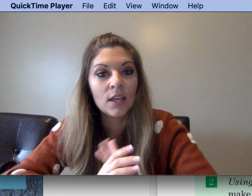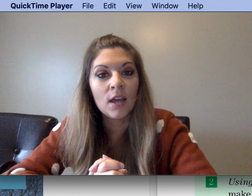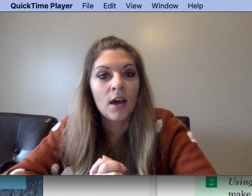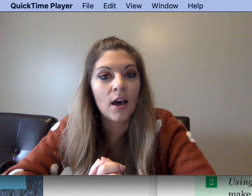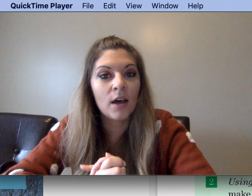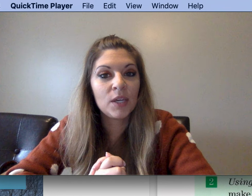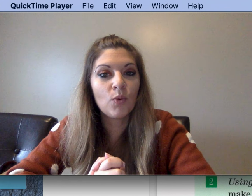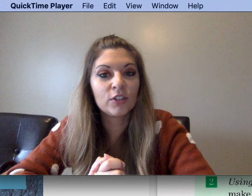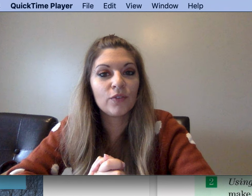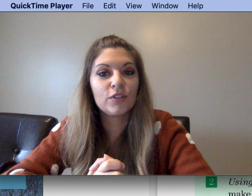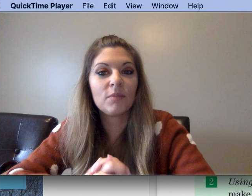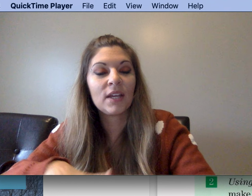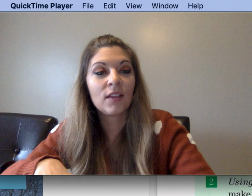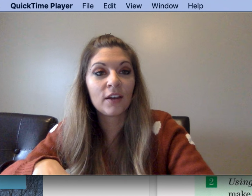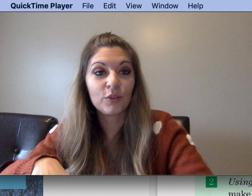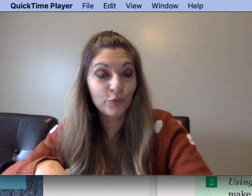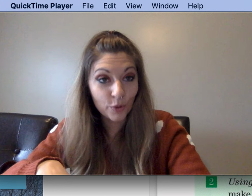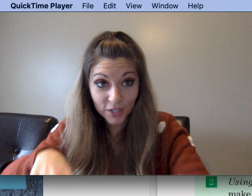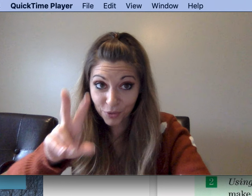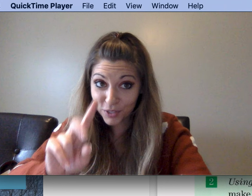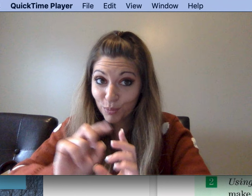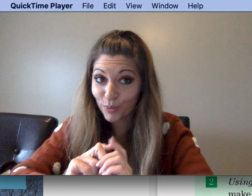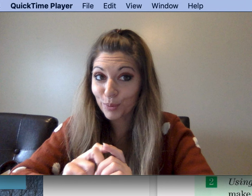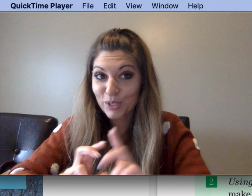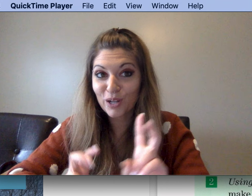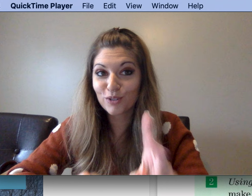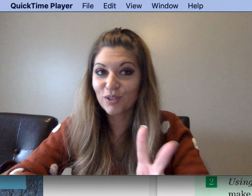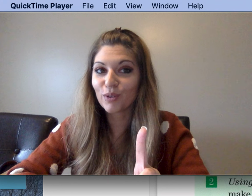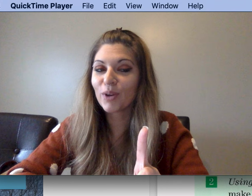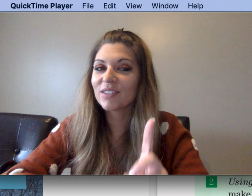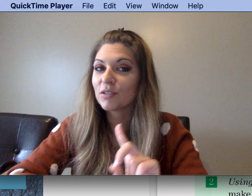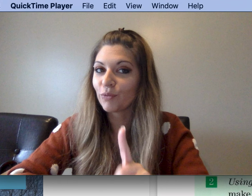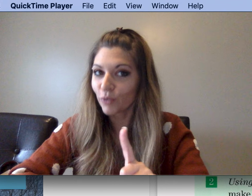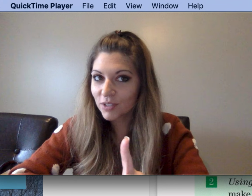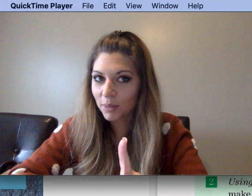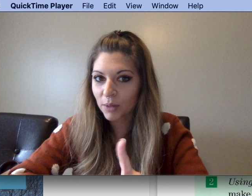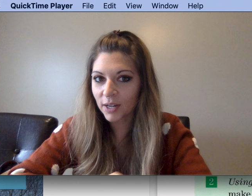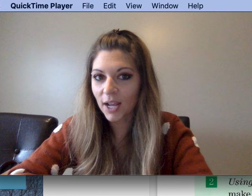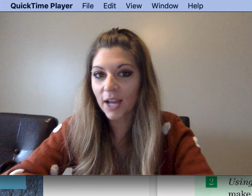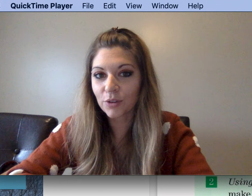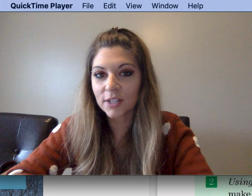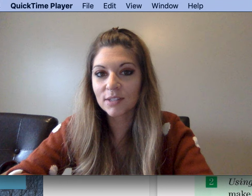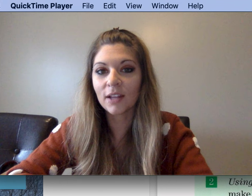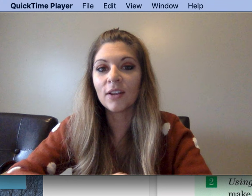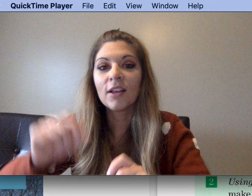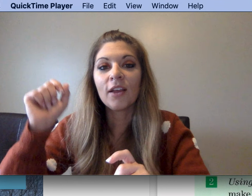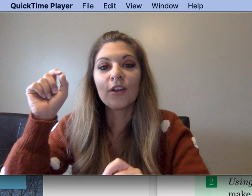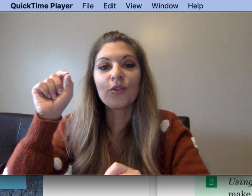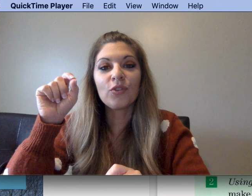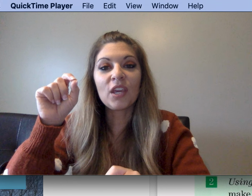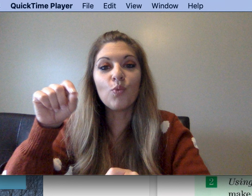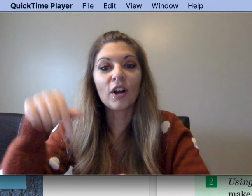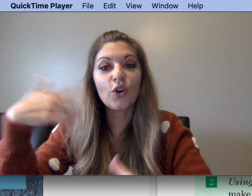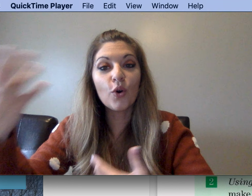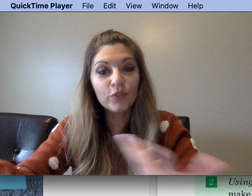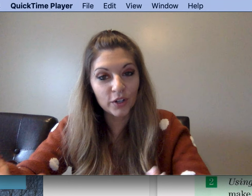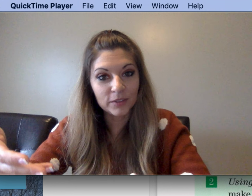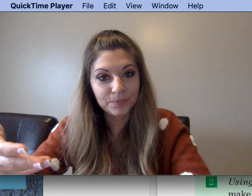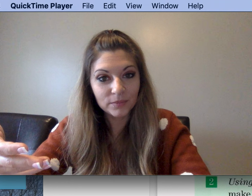eyes. He walked over to the man lying on the floor. Now, this could be represented in 2 different ways, because the first time I read it, I thought it said he